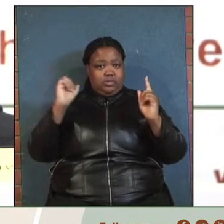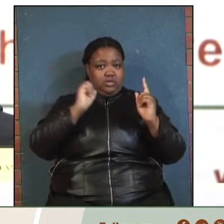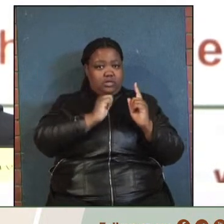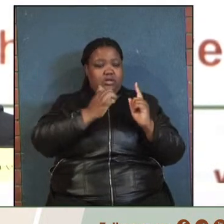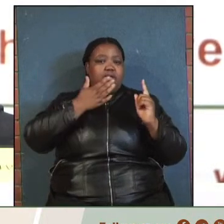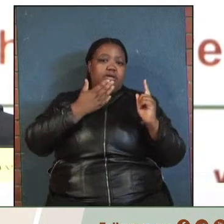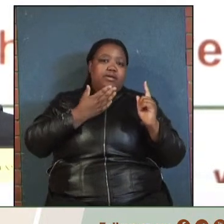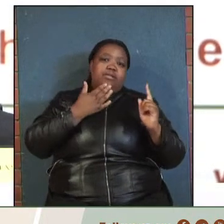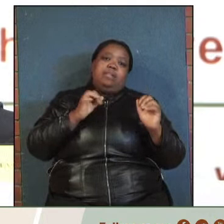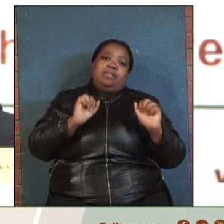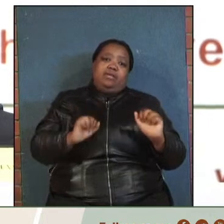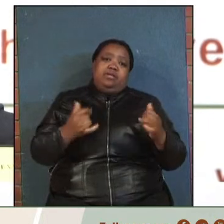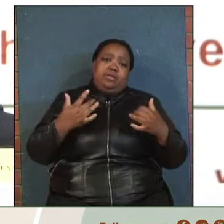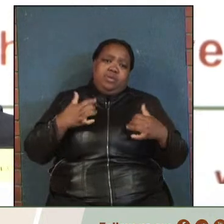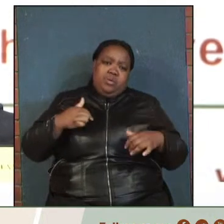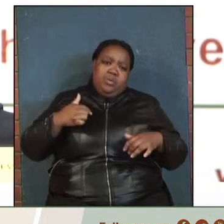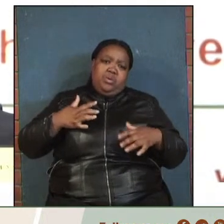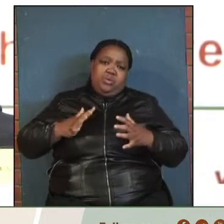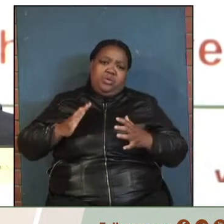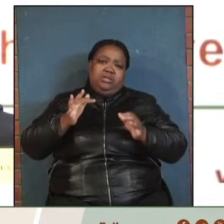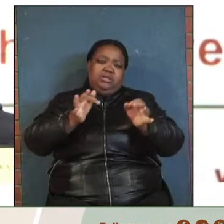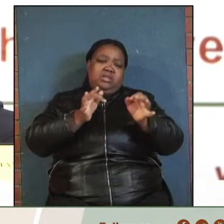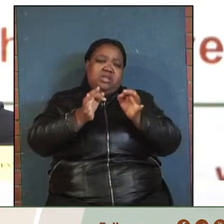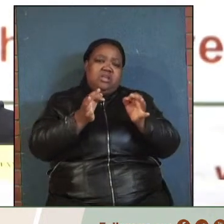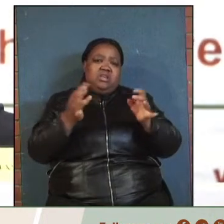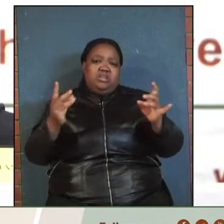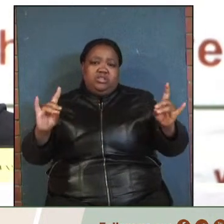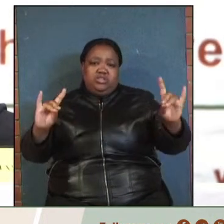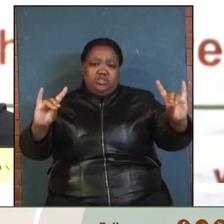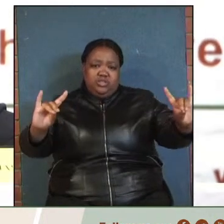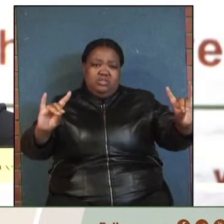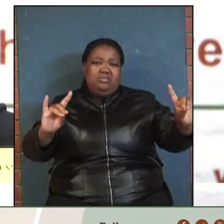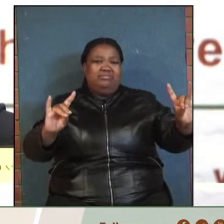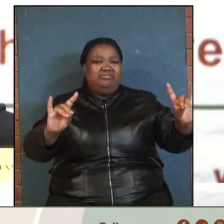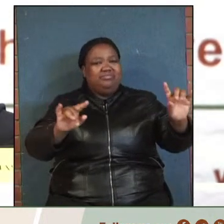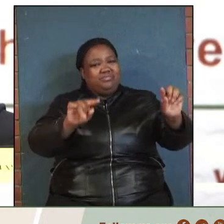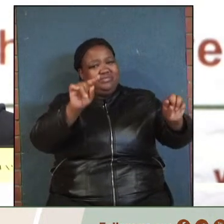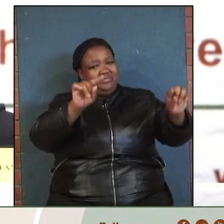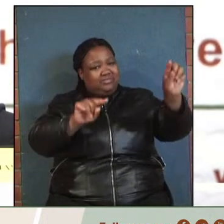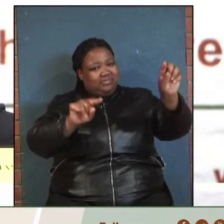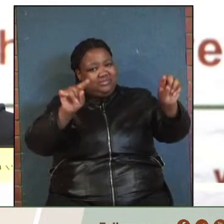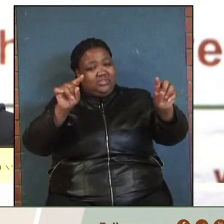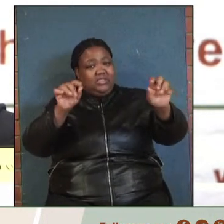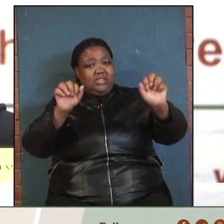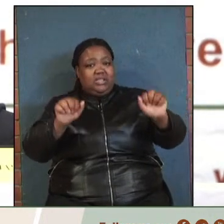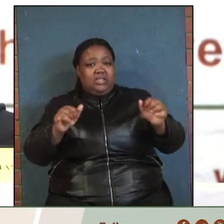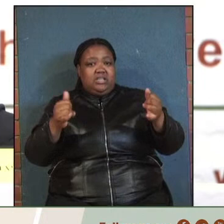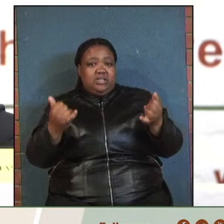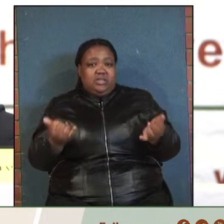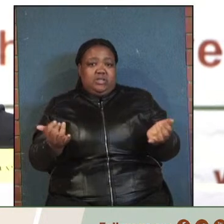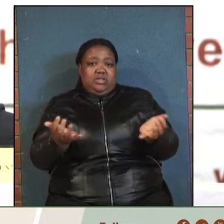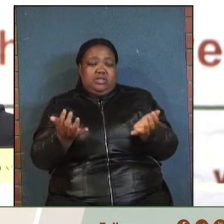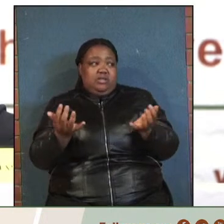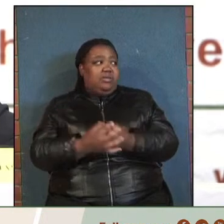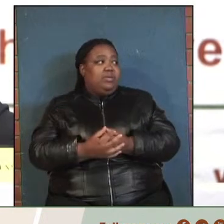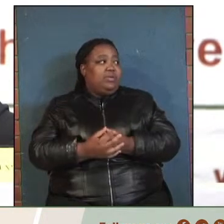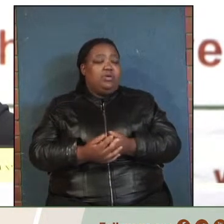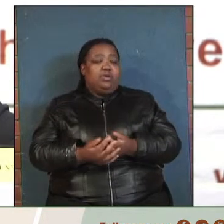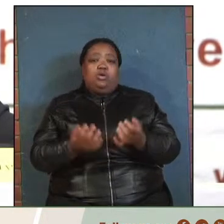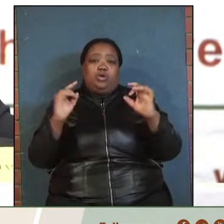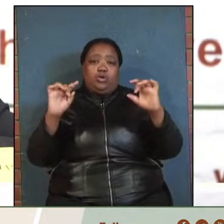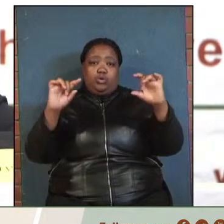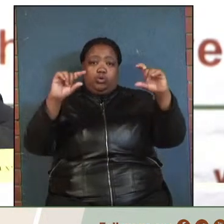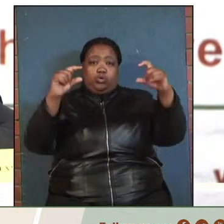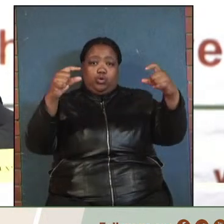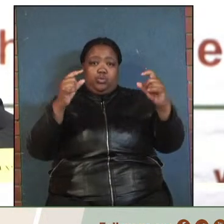I would like to explain to the chairpersons of the various commissions on how we will be dealing with the commission's